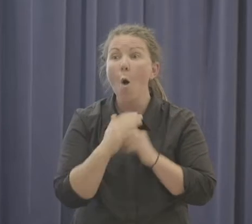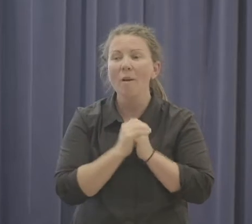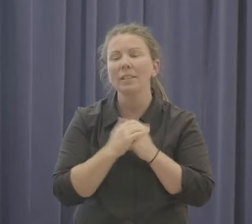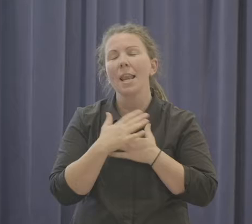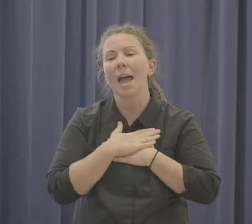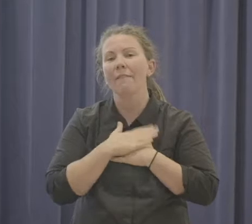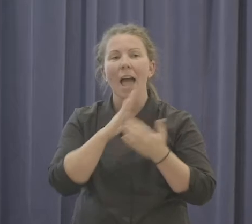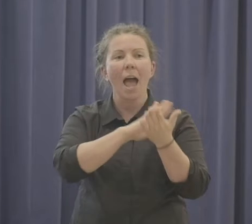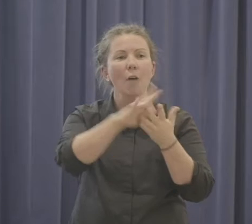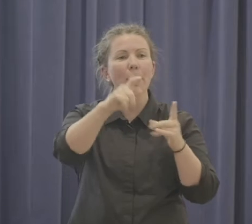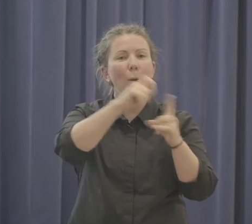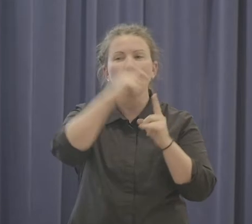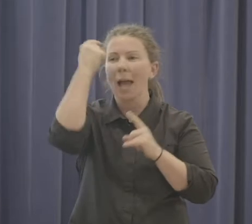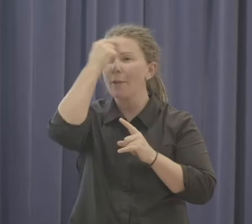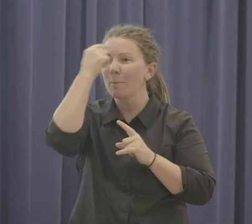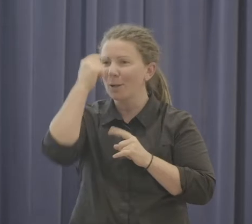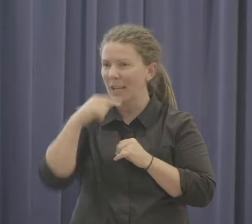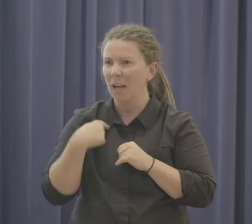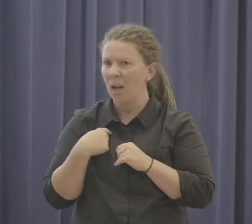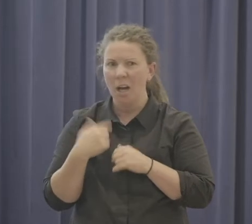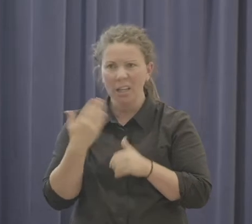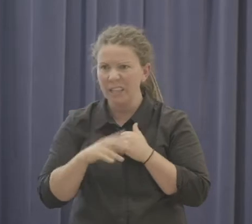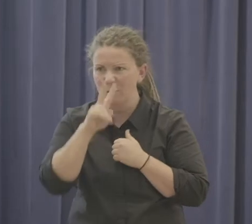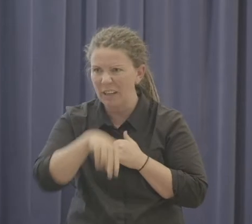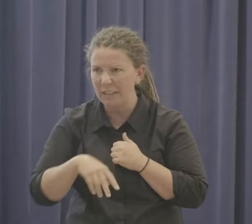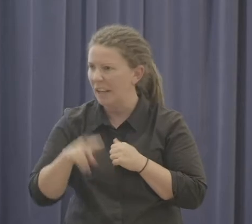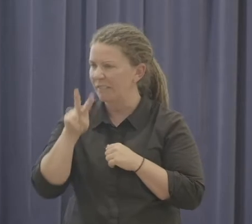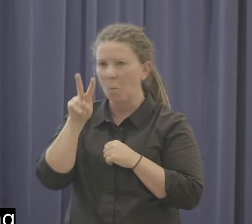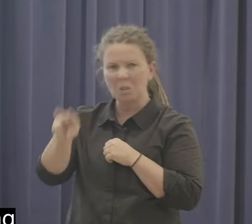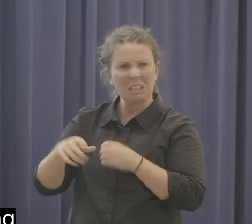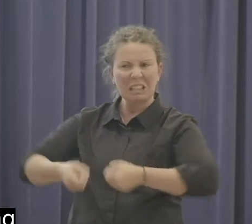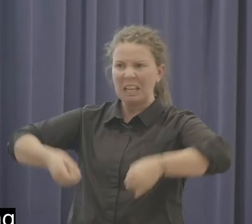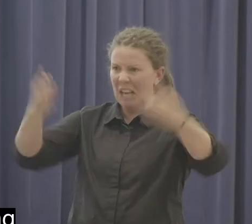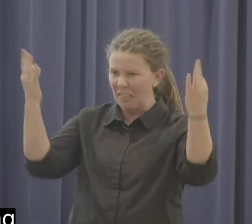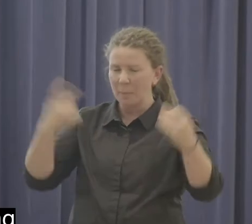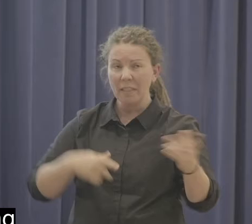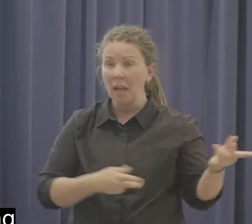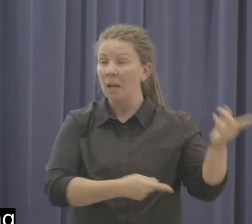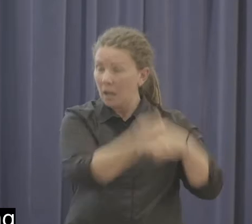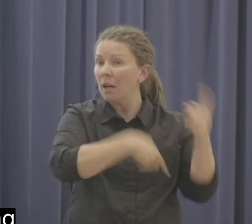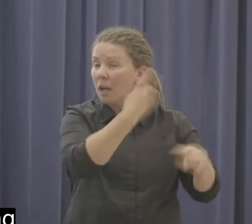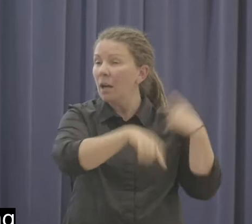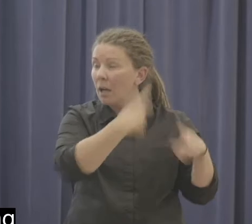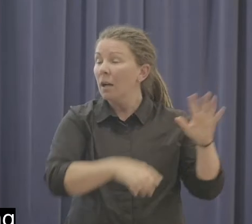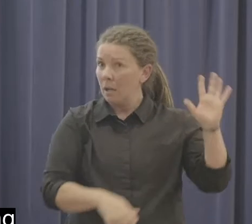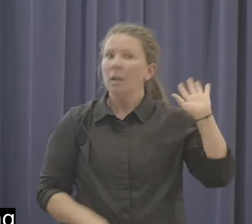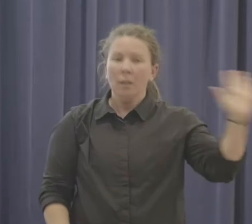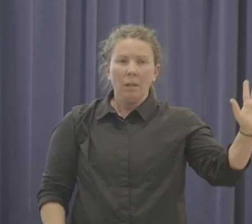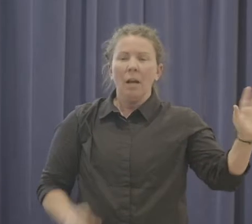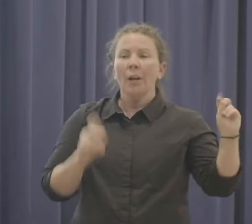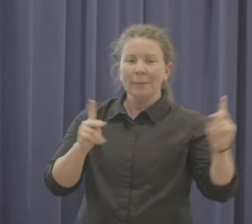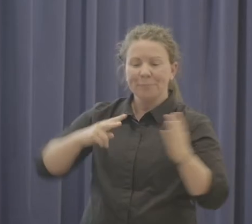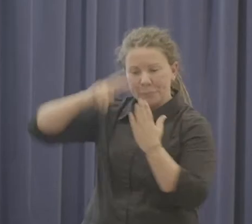my friends loved Harry Potter, but I'd never read, seen, or cared about it. Eventually though, after hearing them talk about it enough,